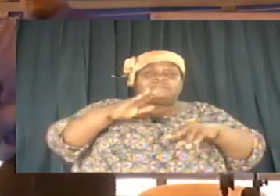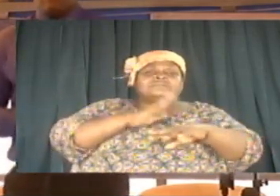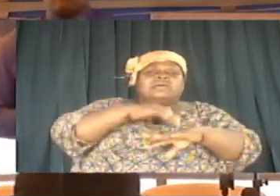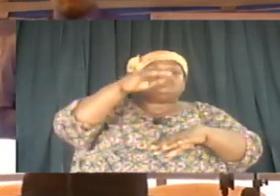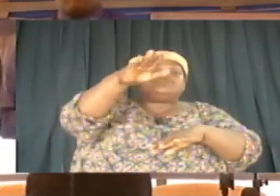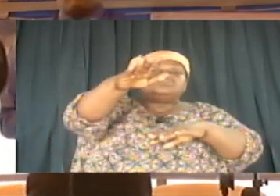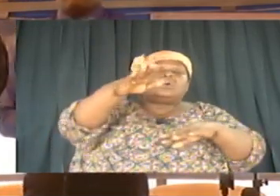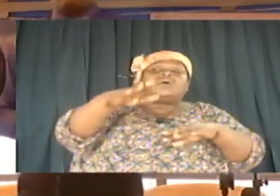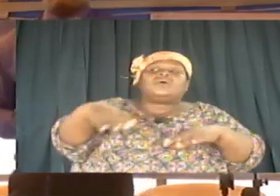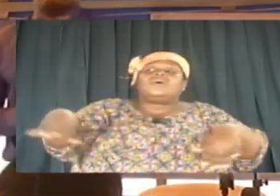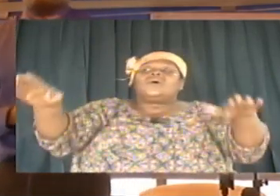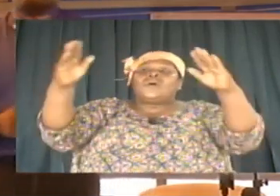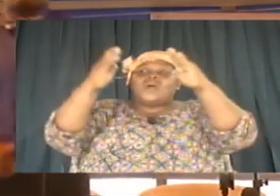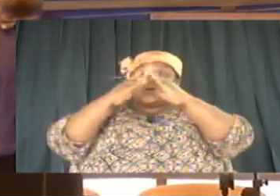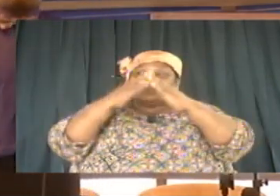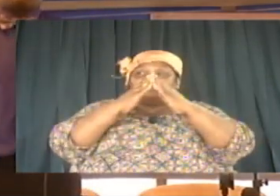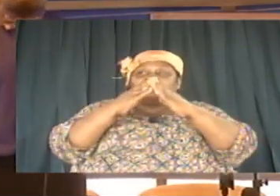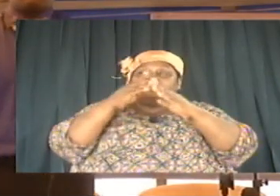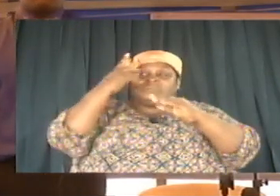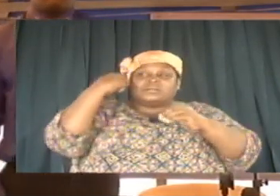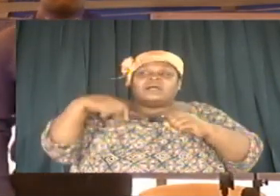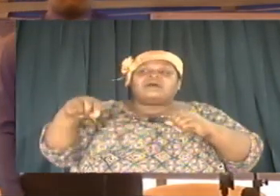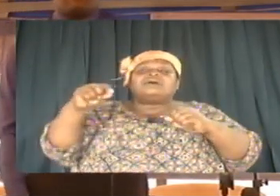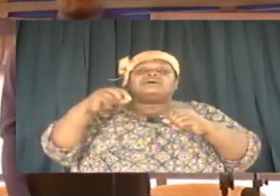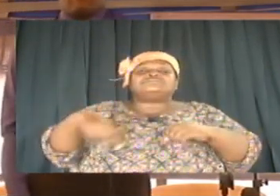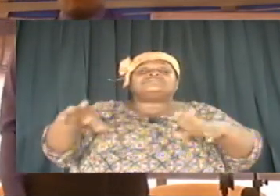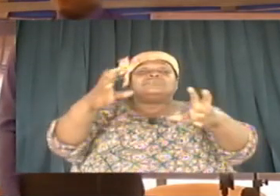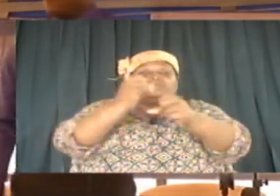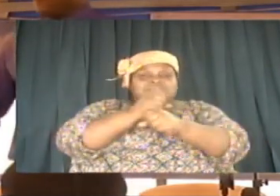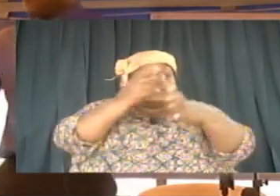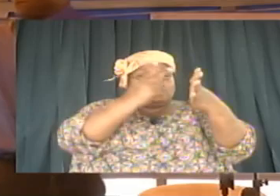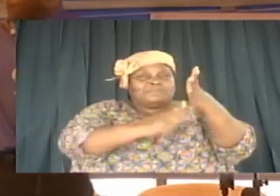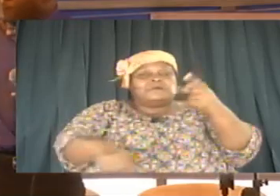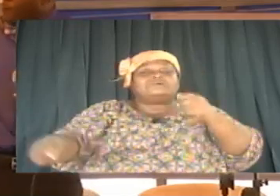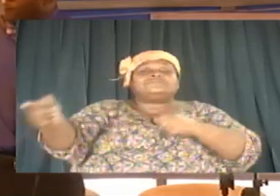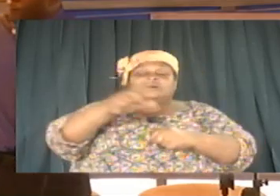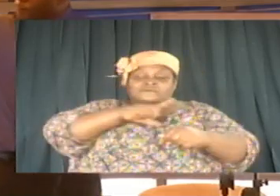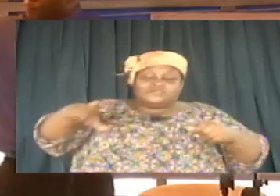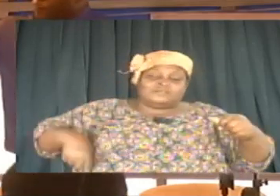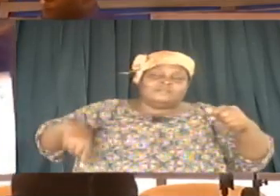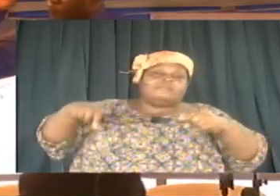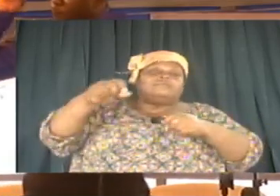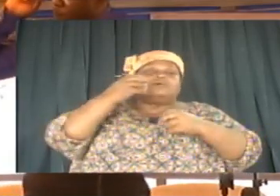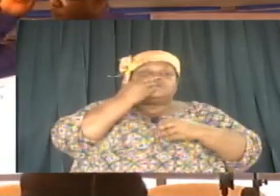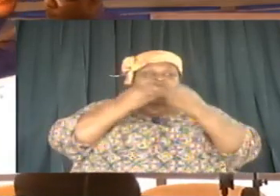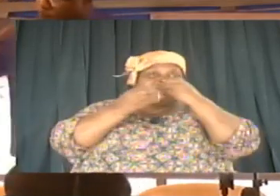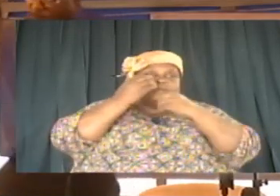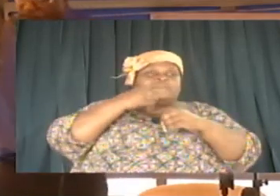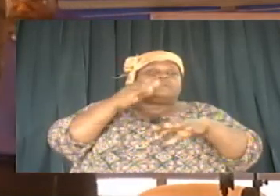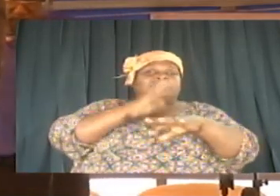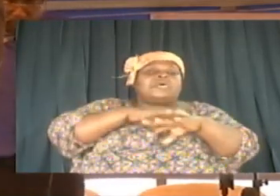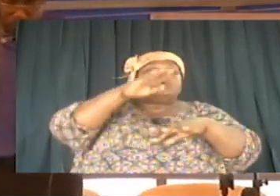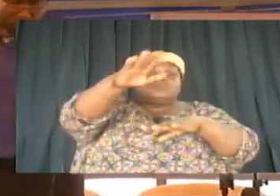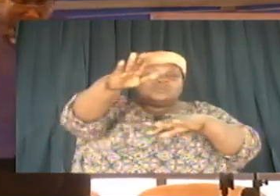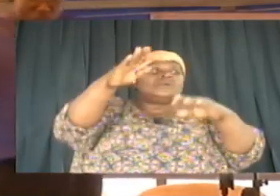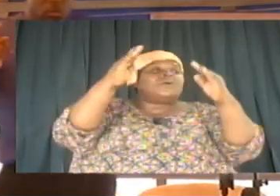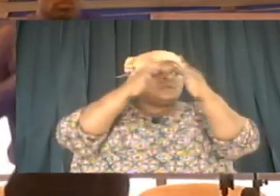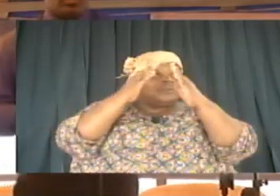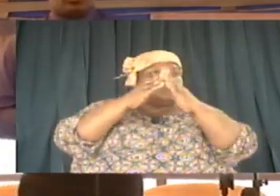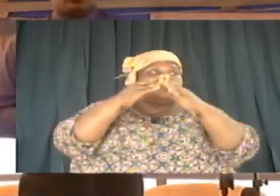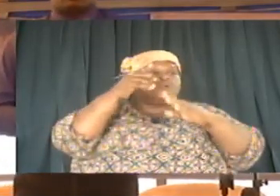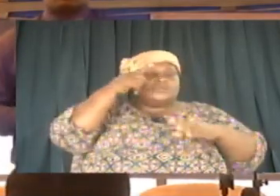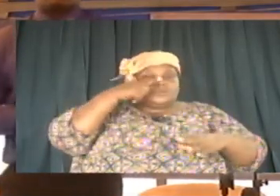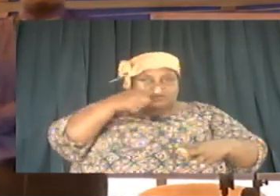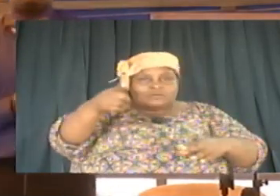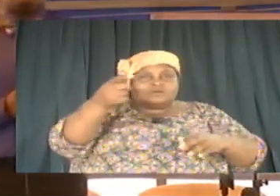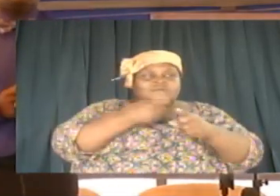to partake of the emblem in the house, your house. And I want our faith to be at that place. Look for something